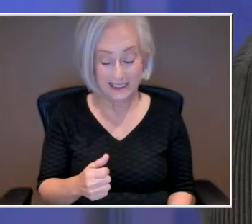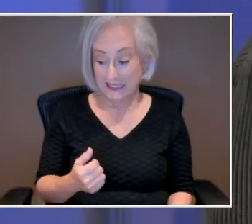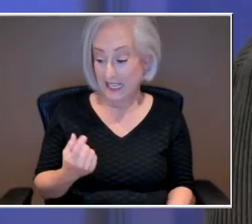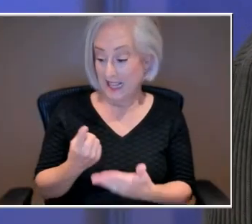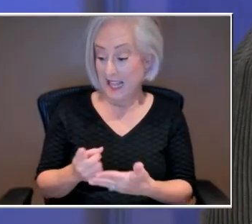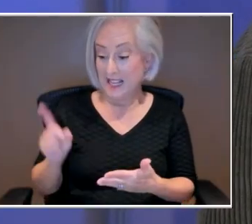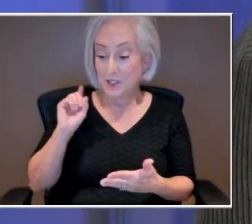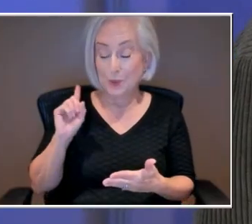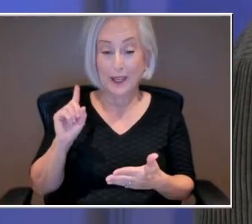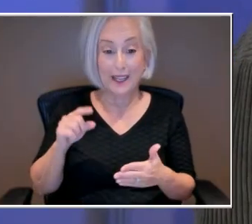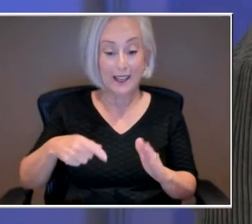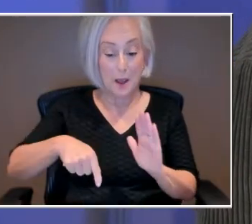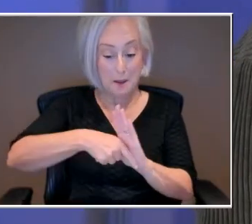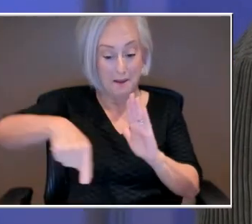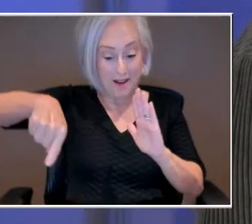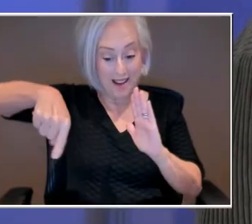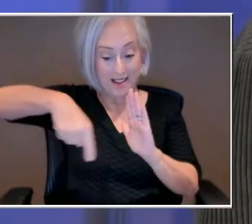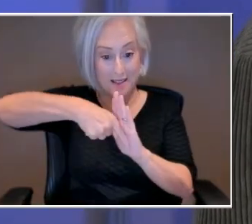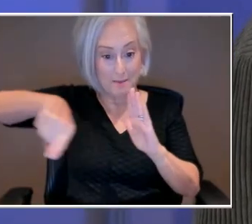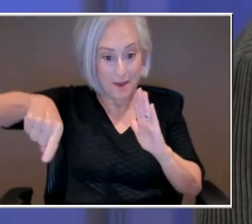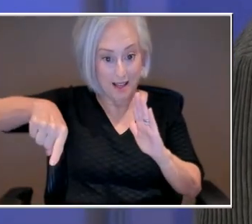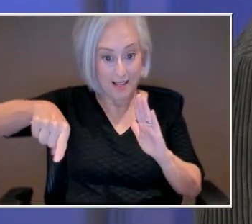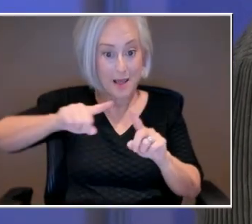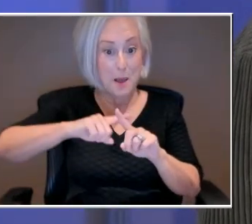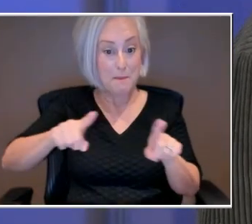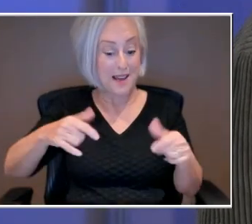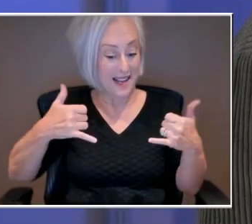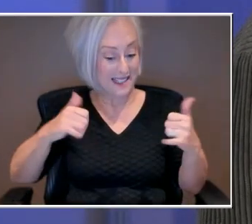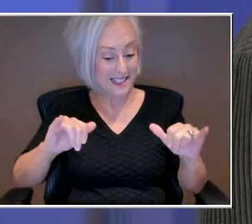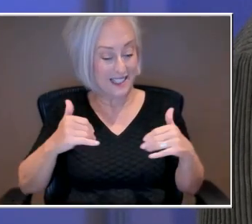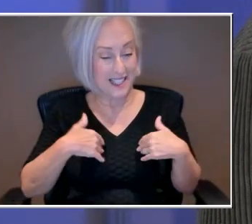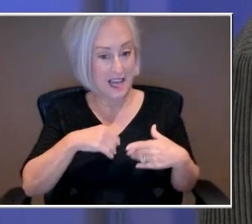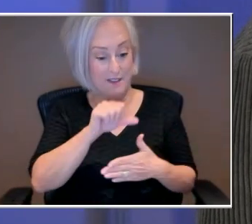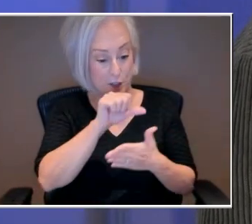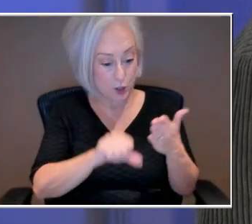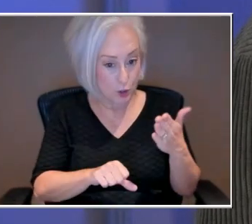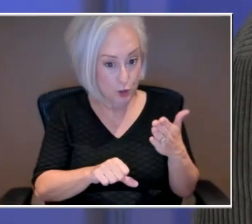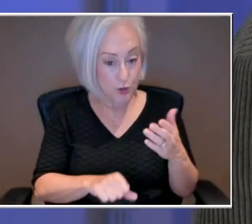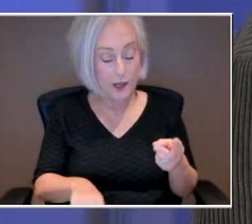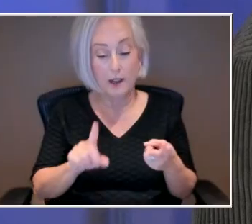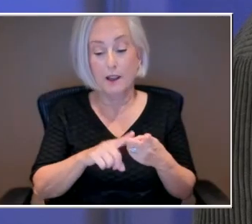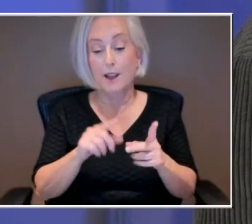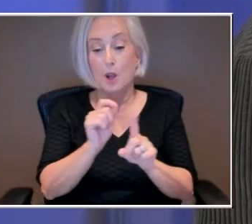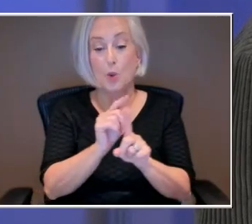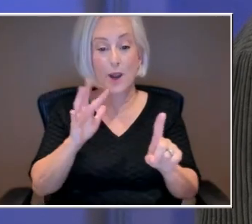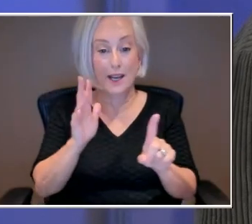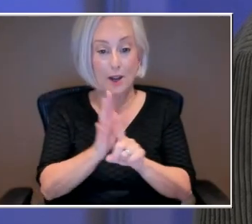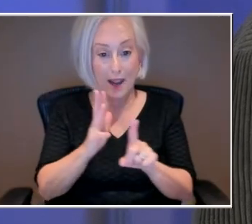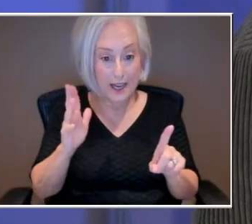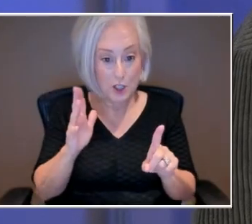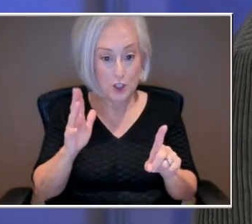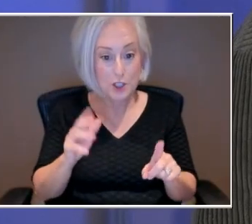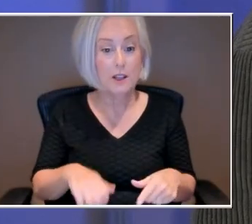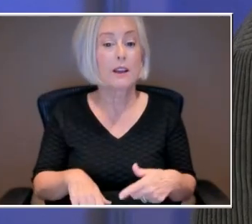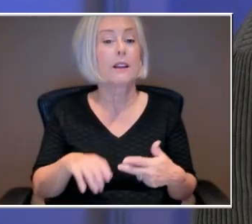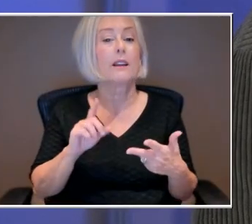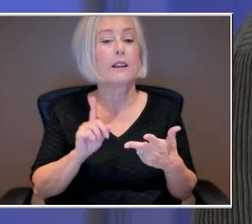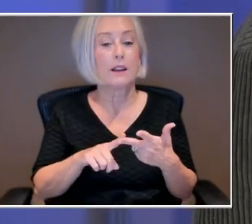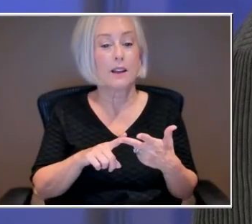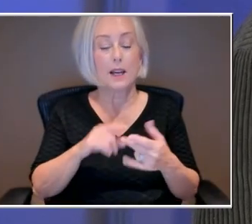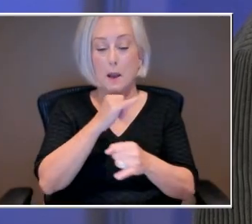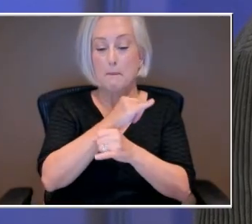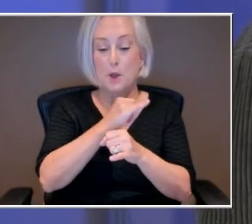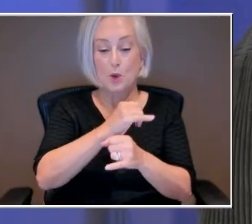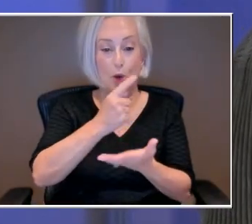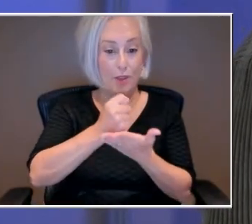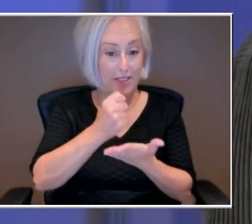got a surgery ahead and radiation and several months of immunotherapy to follow well into next year. So still lots of treatment left,